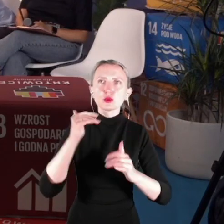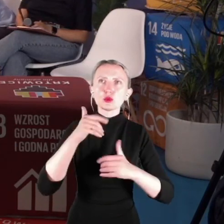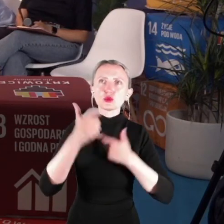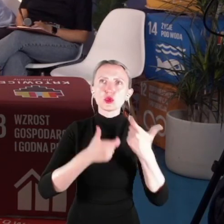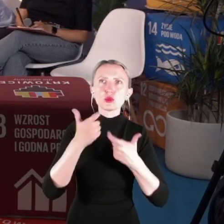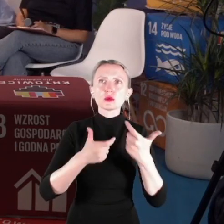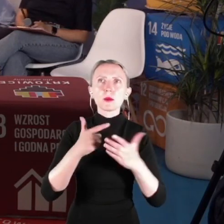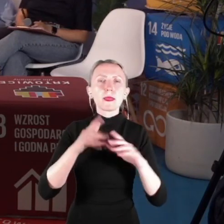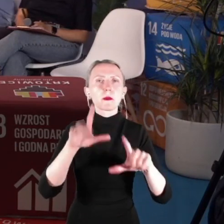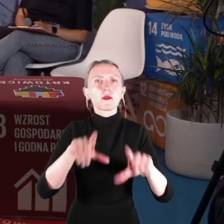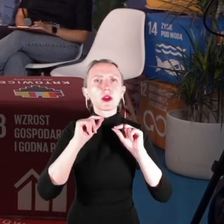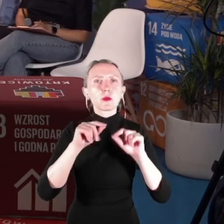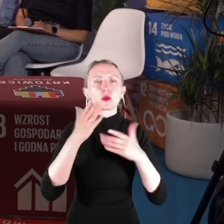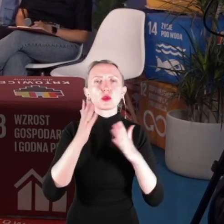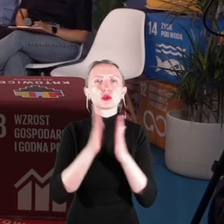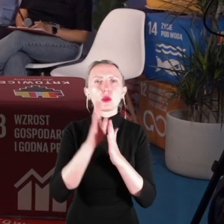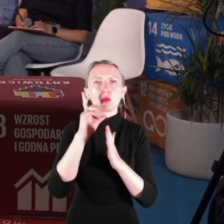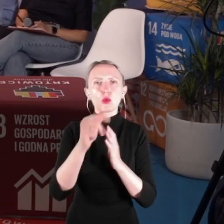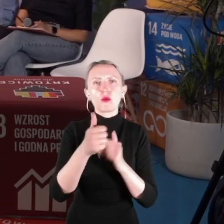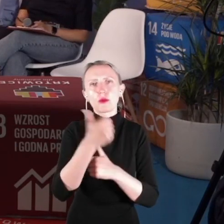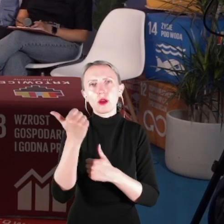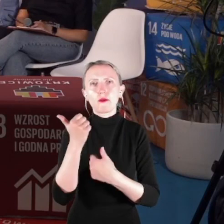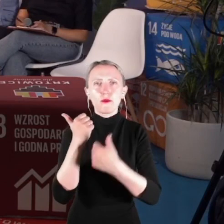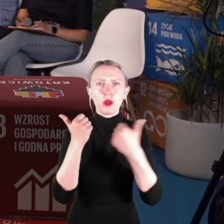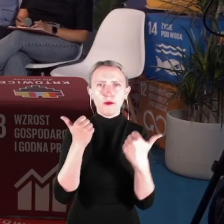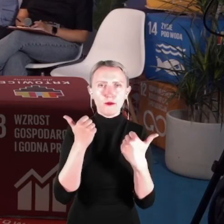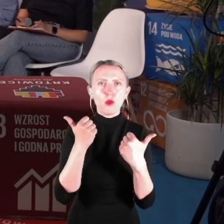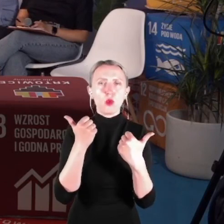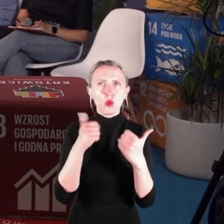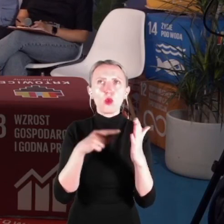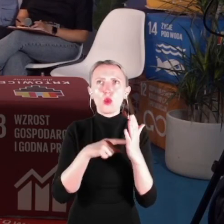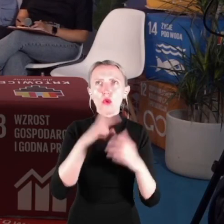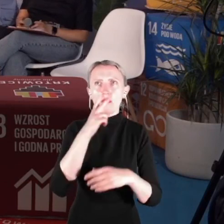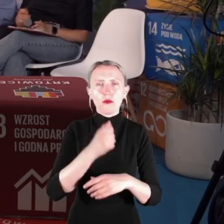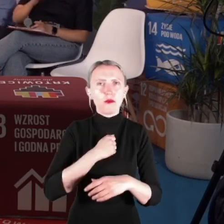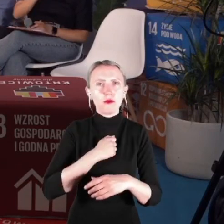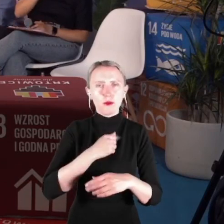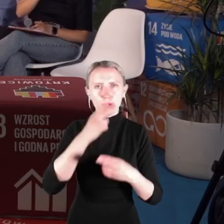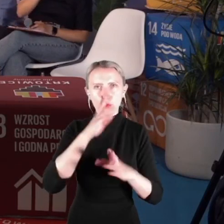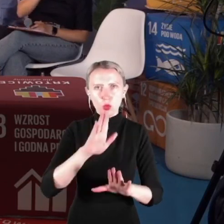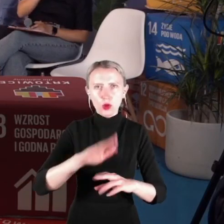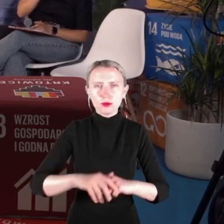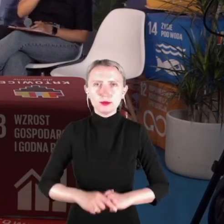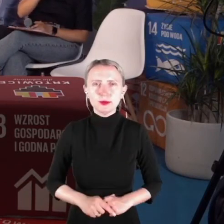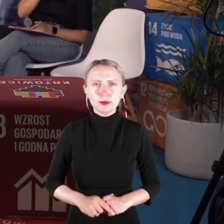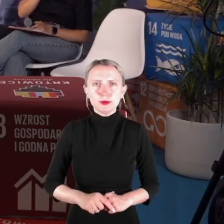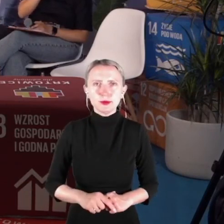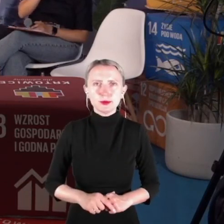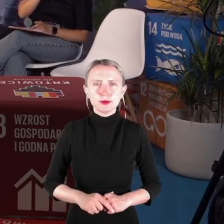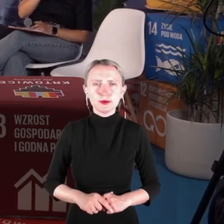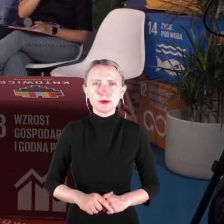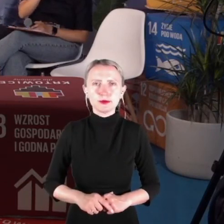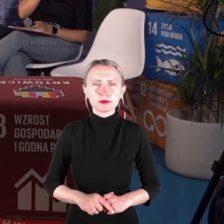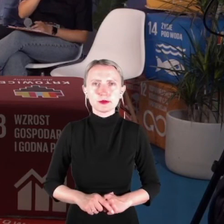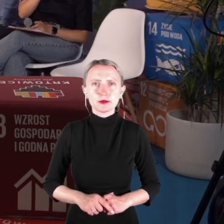right. So it's transparent, it has a form factor, it's engaging, and there's no way anybody can be culturally or socially